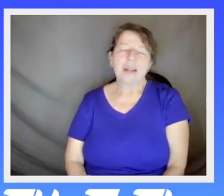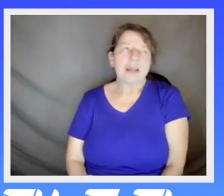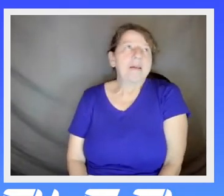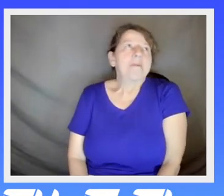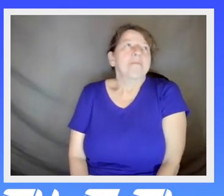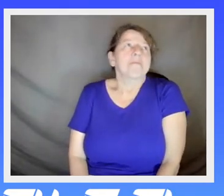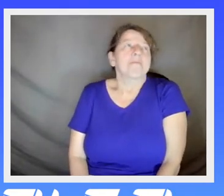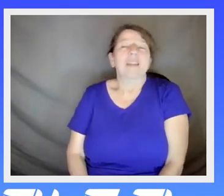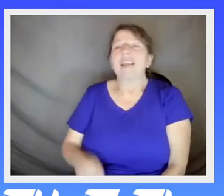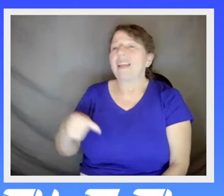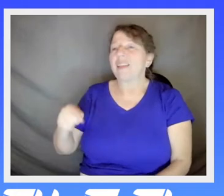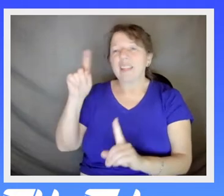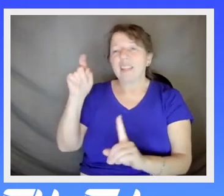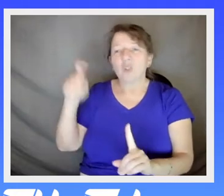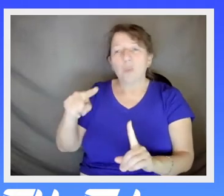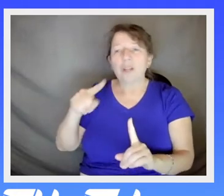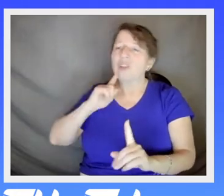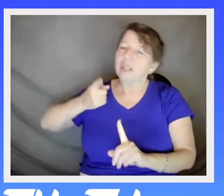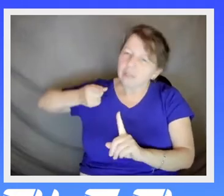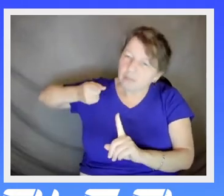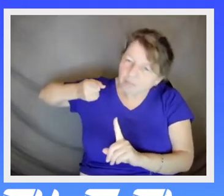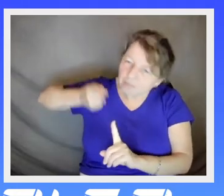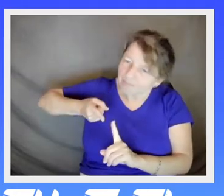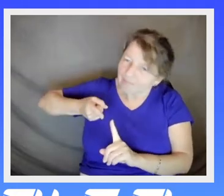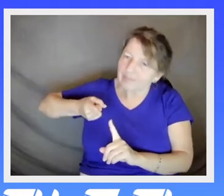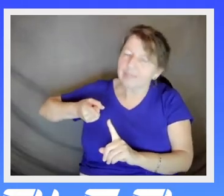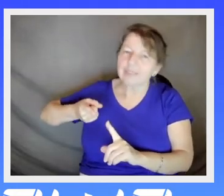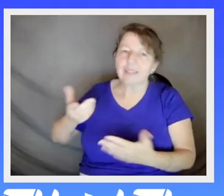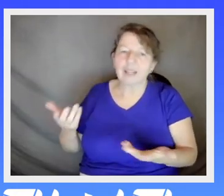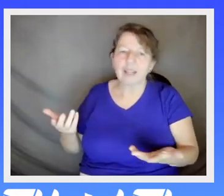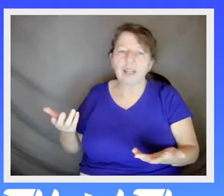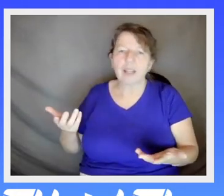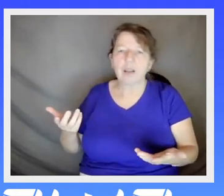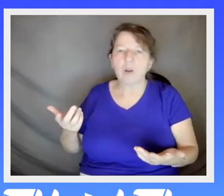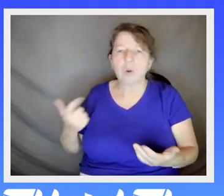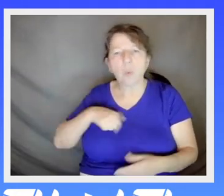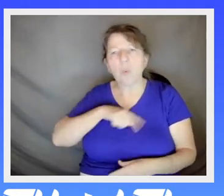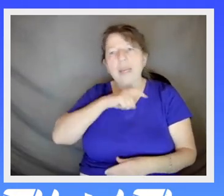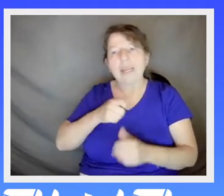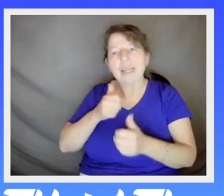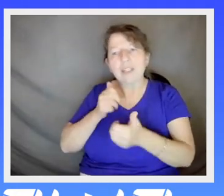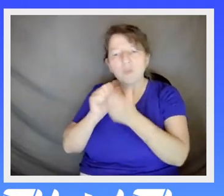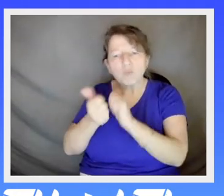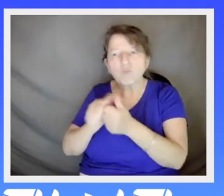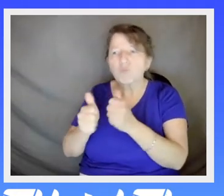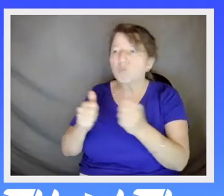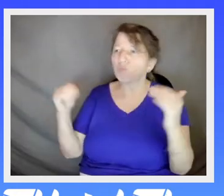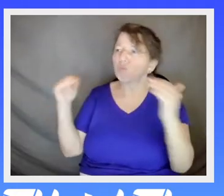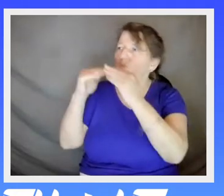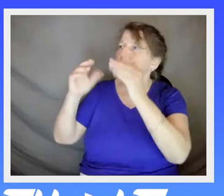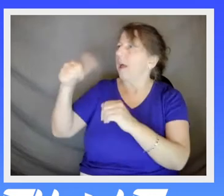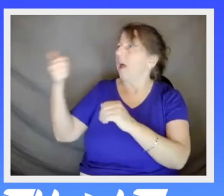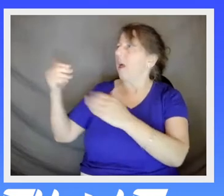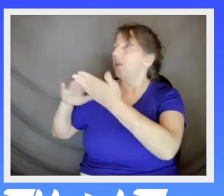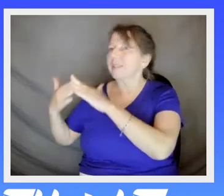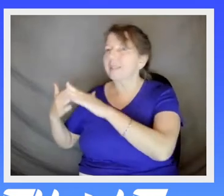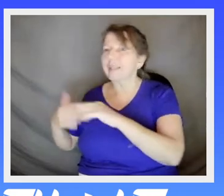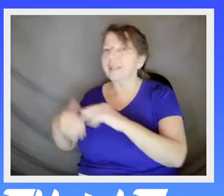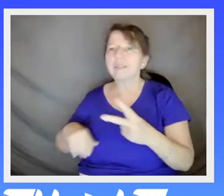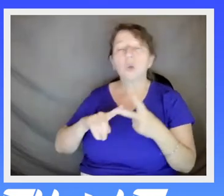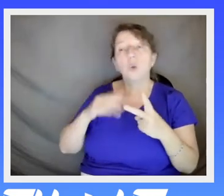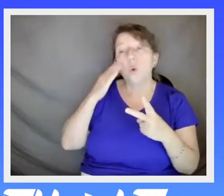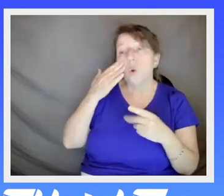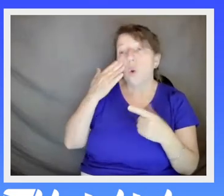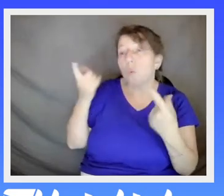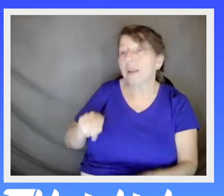fundamental question that comes up, not only to keep pace with other cities and what's happening around the country, but we